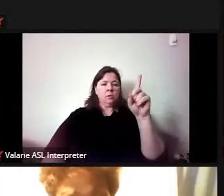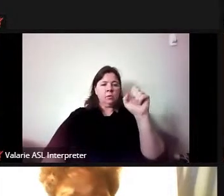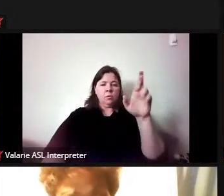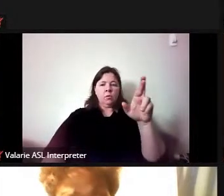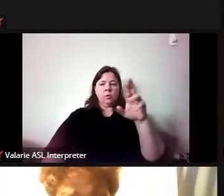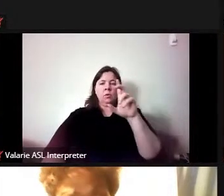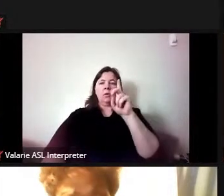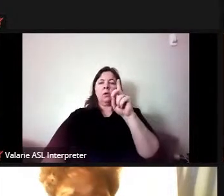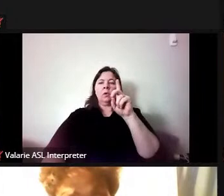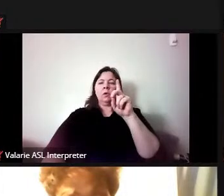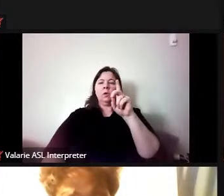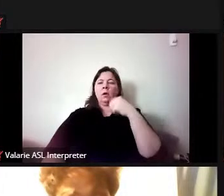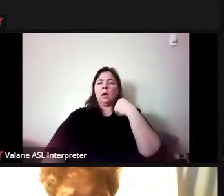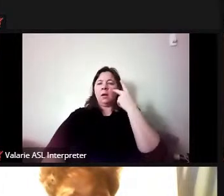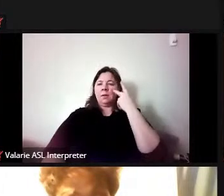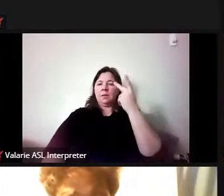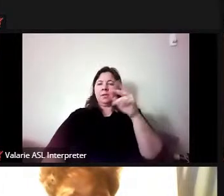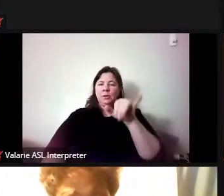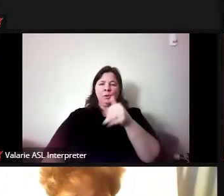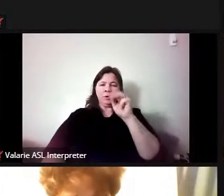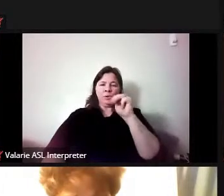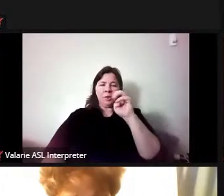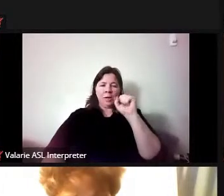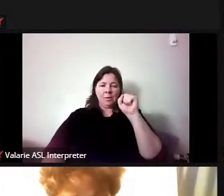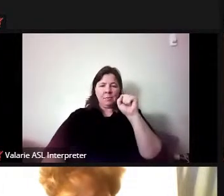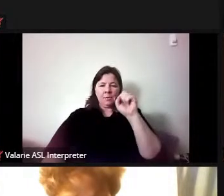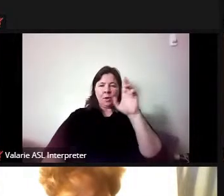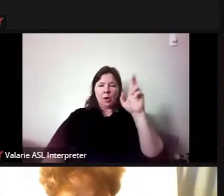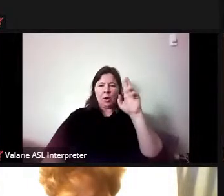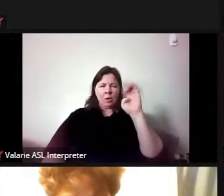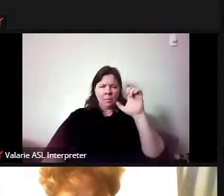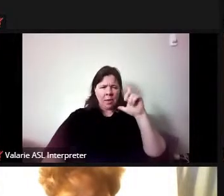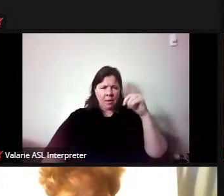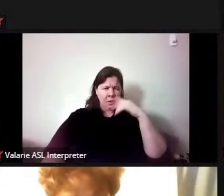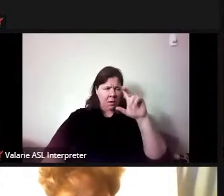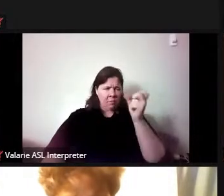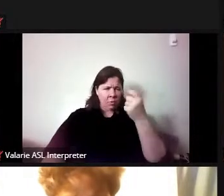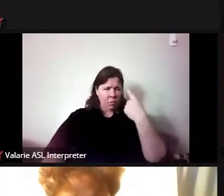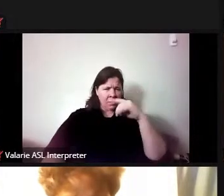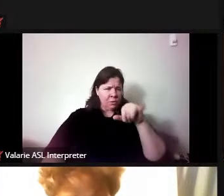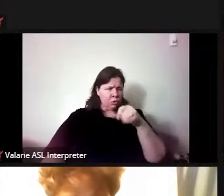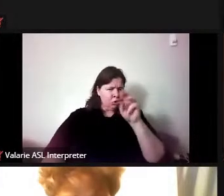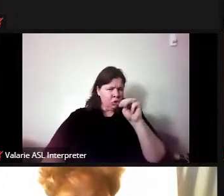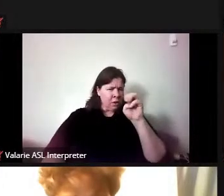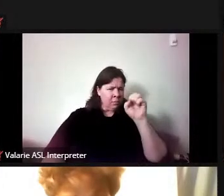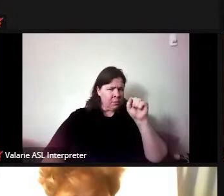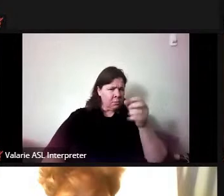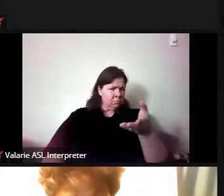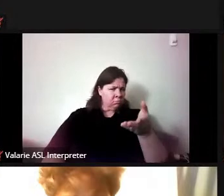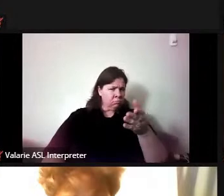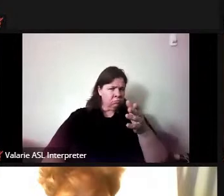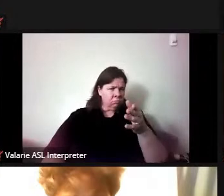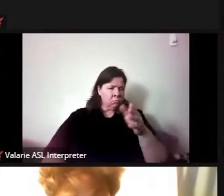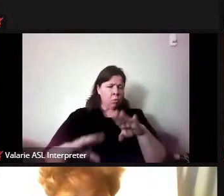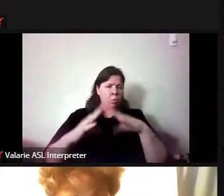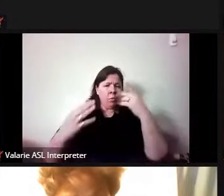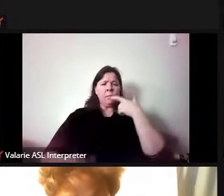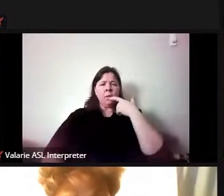in the meantime, I see James Arbell has got his hand up. Do you have a question, James, or would you like, you can unmute